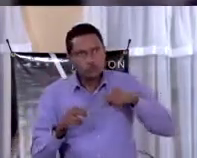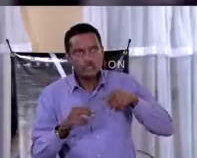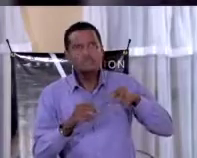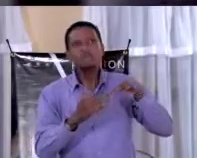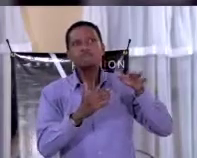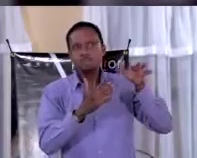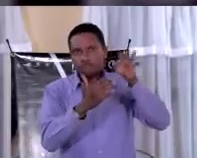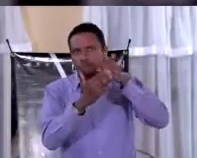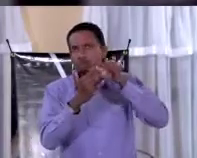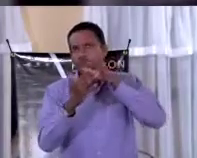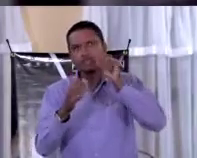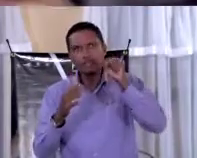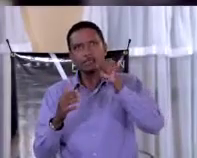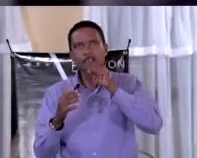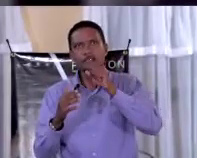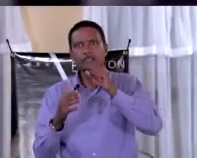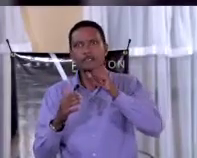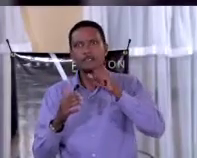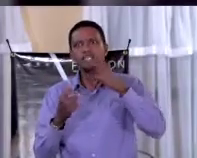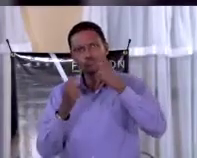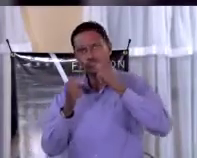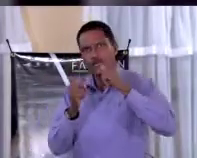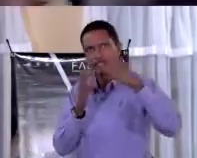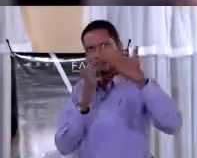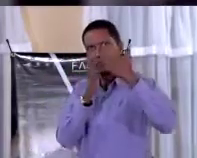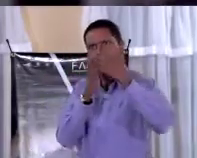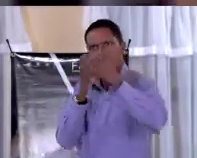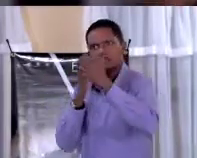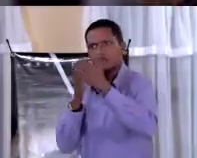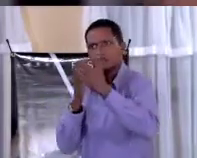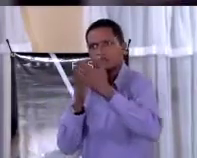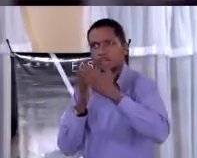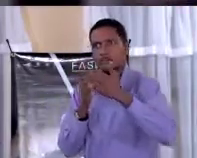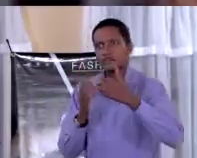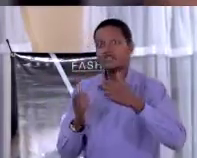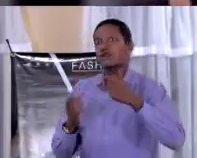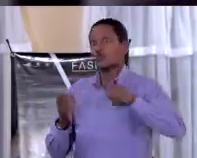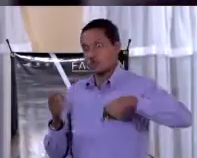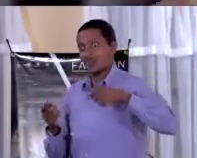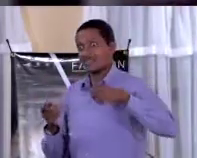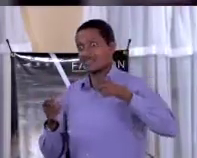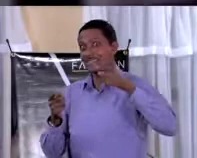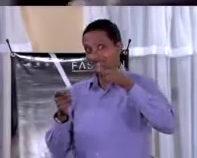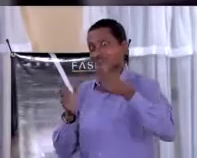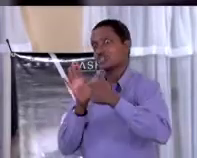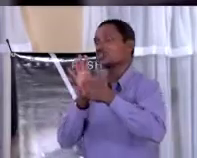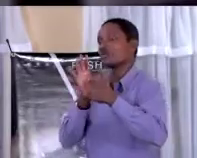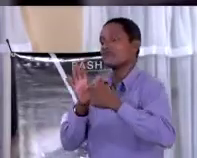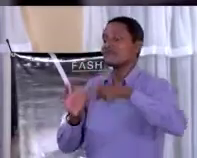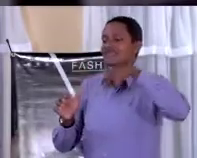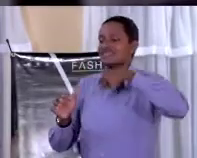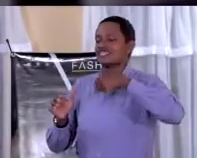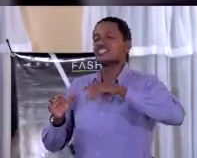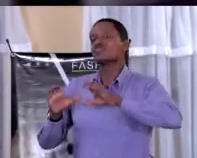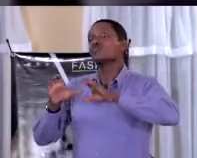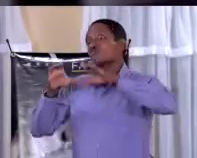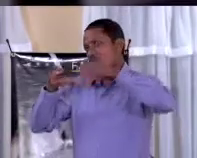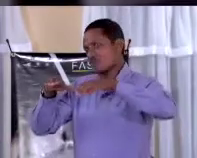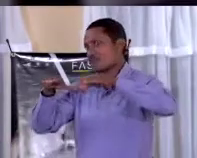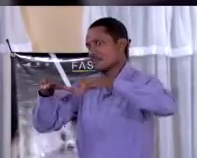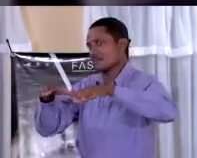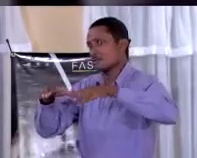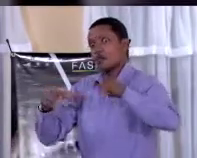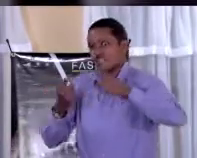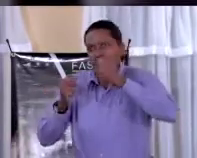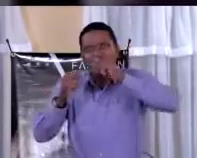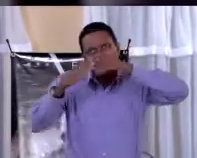you trying to get into London, they'll boot you back out. Here is the Caribbean alternative showing in New York. It